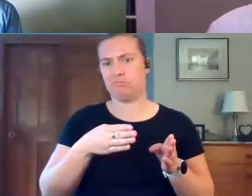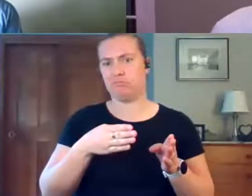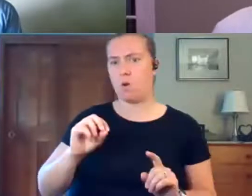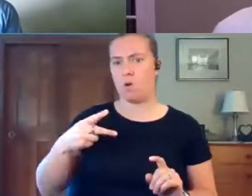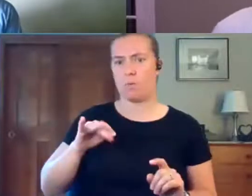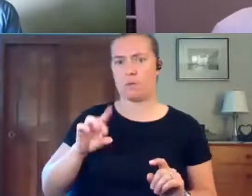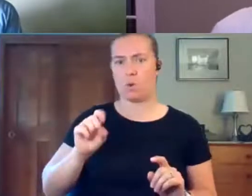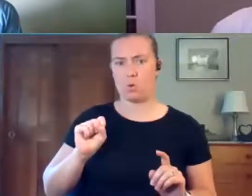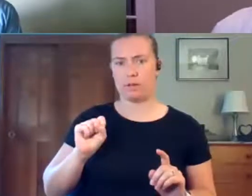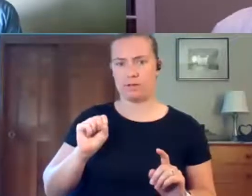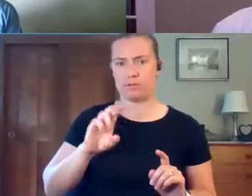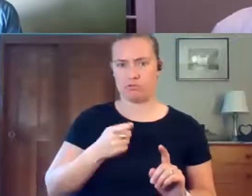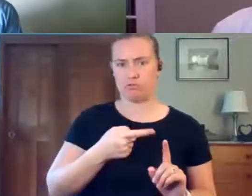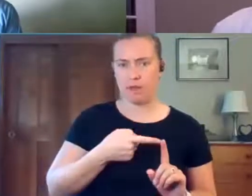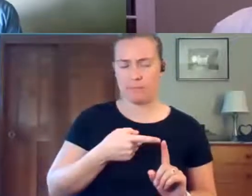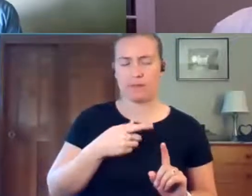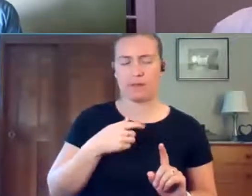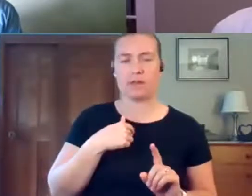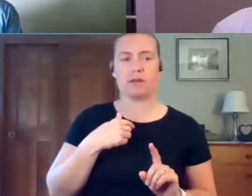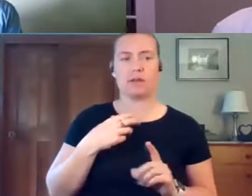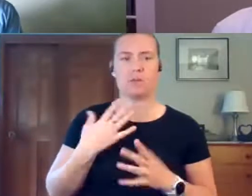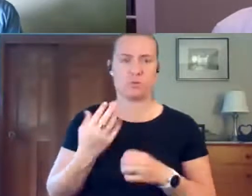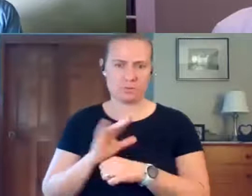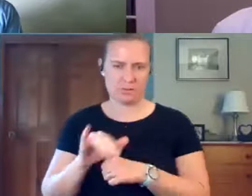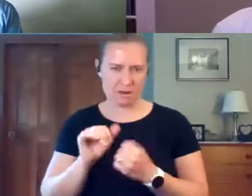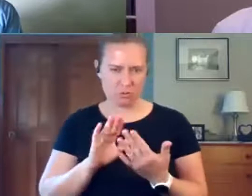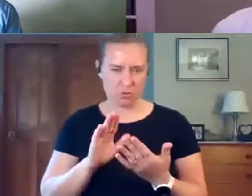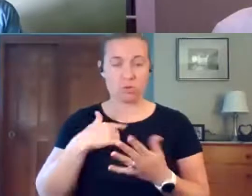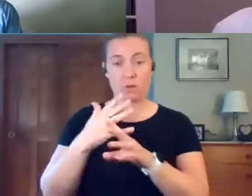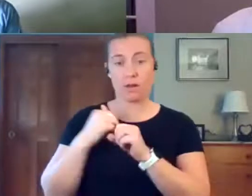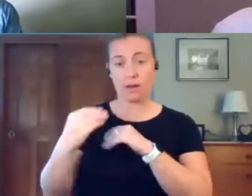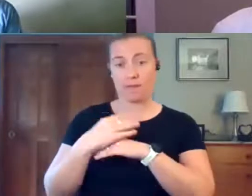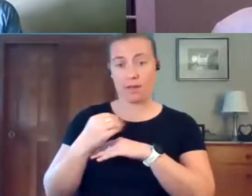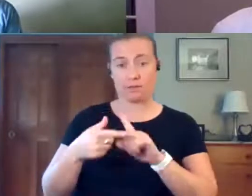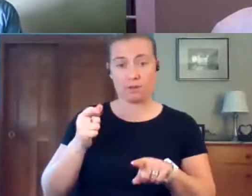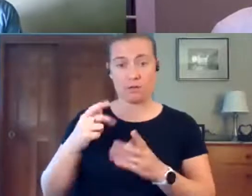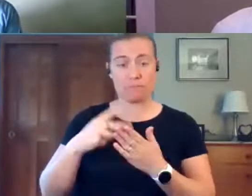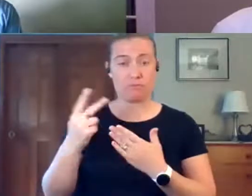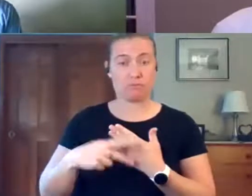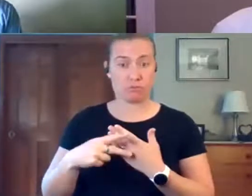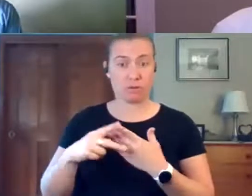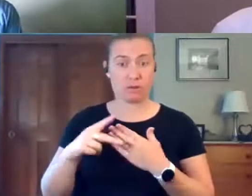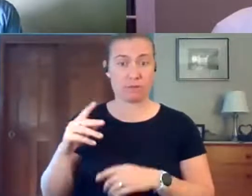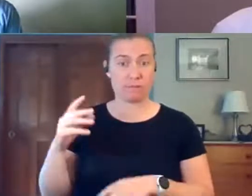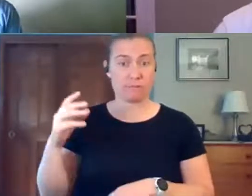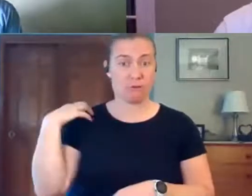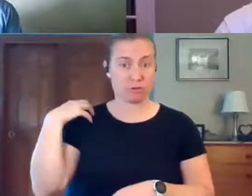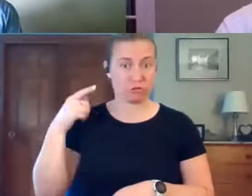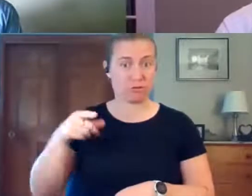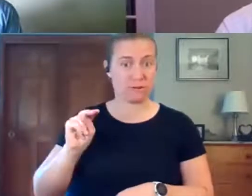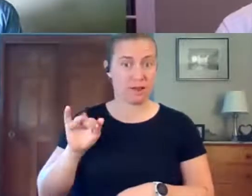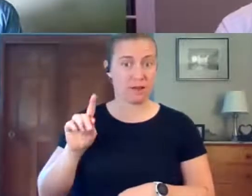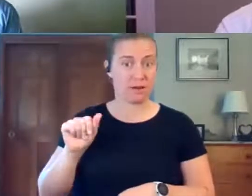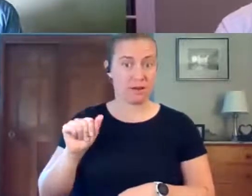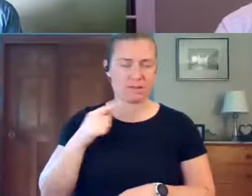this approach? And got advice from program officers at NIDA that we should look at an